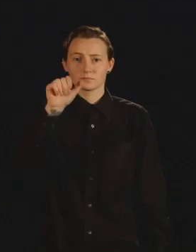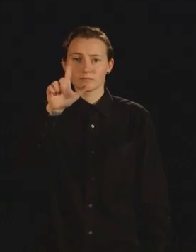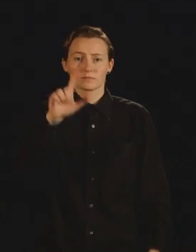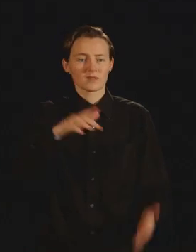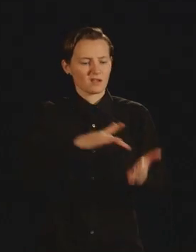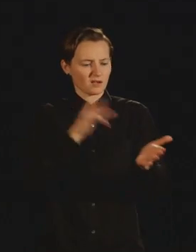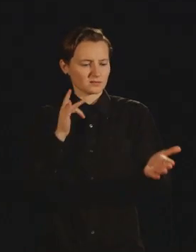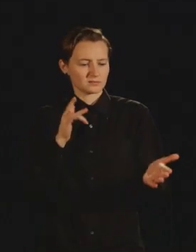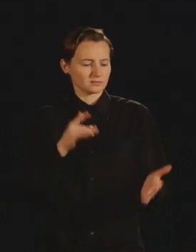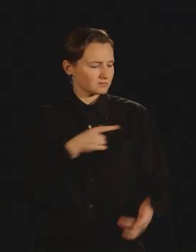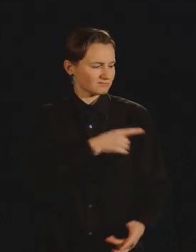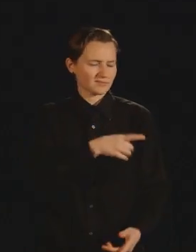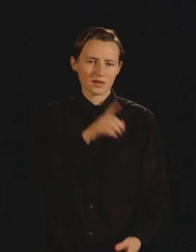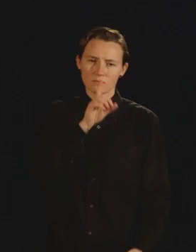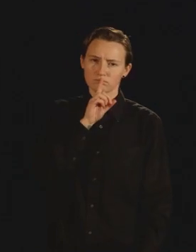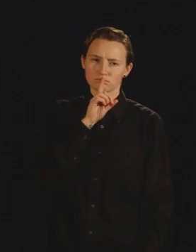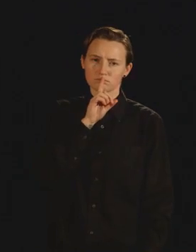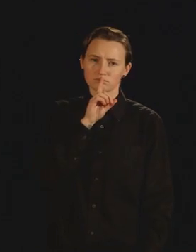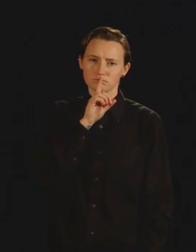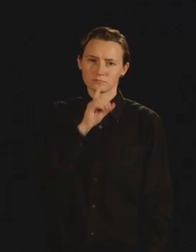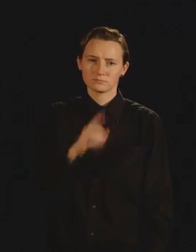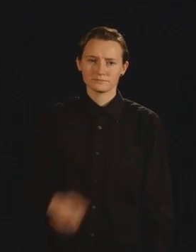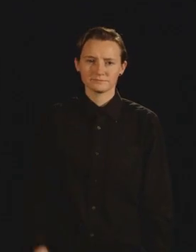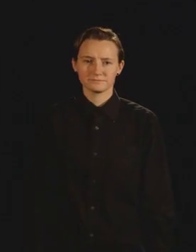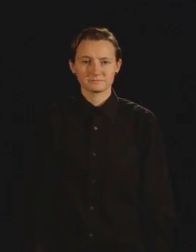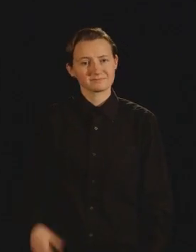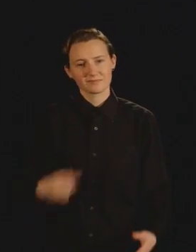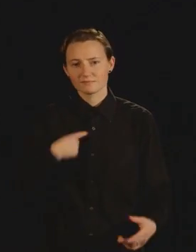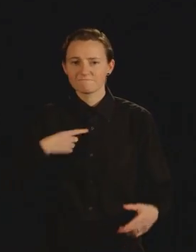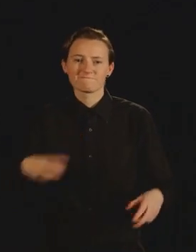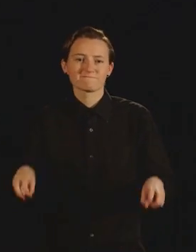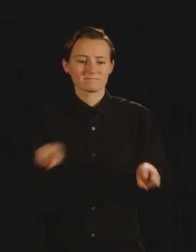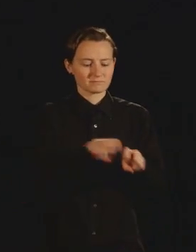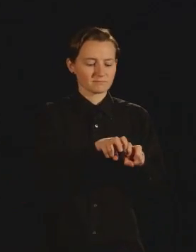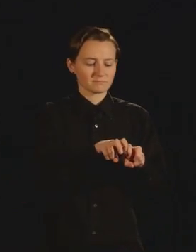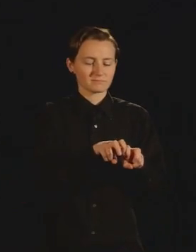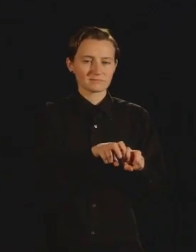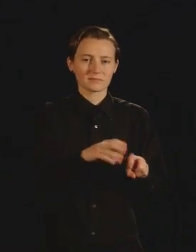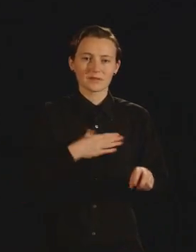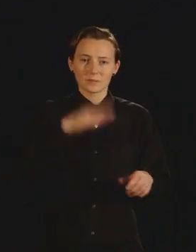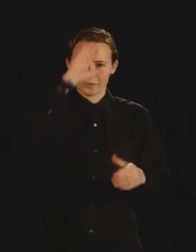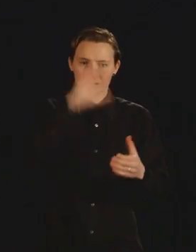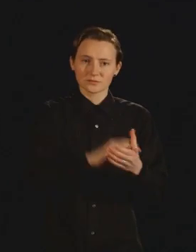I've sat beside my husband in chemotherapy as he battled